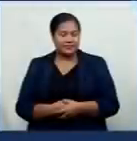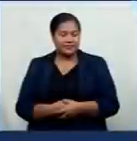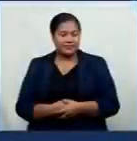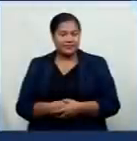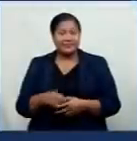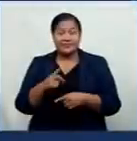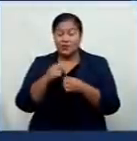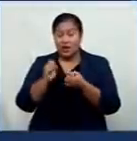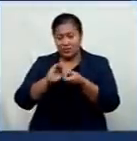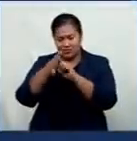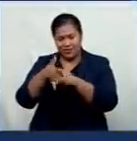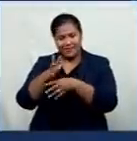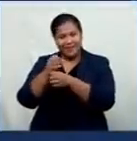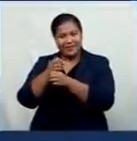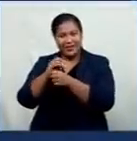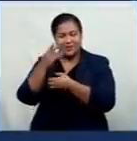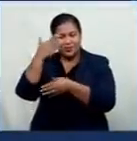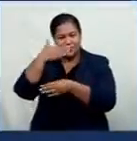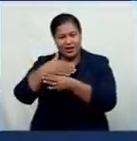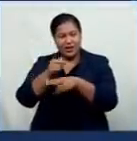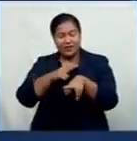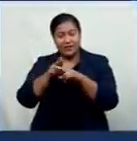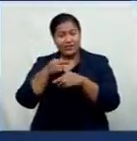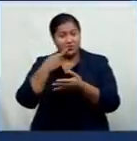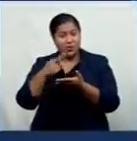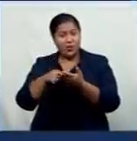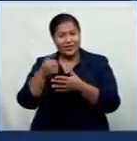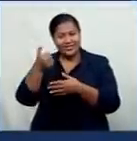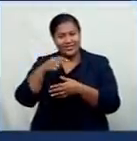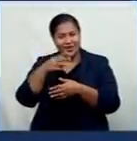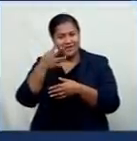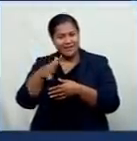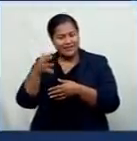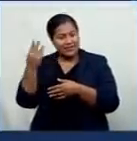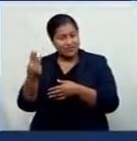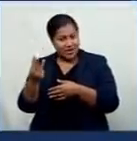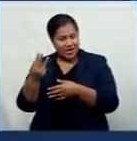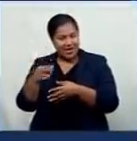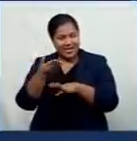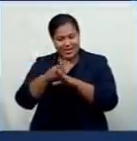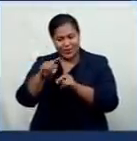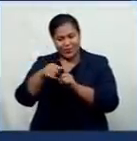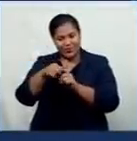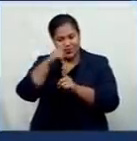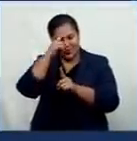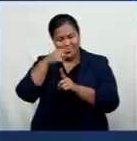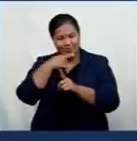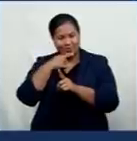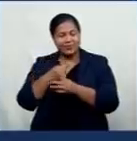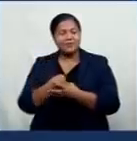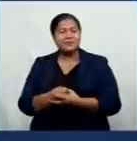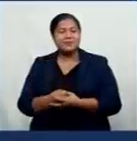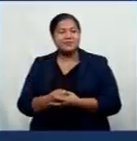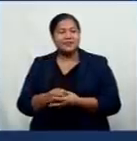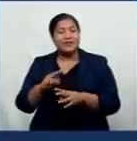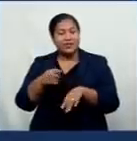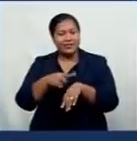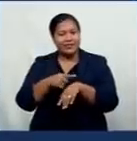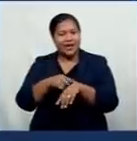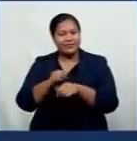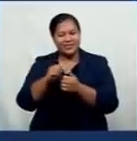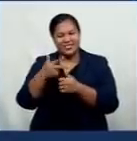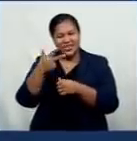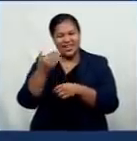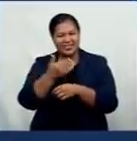And to our COVID-19 update for tonight, Fiji recorded 653 new COVID-19 infections for the period ending